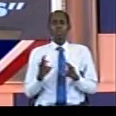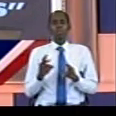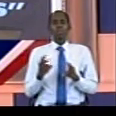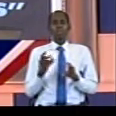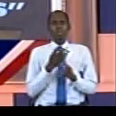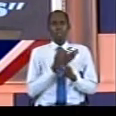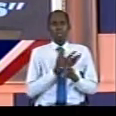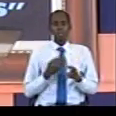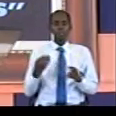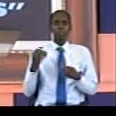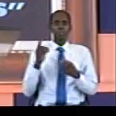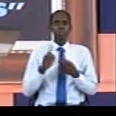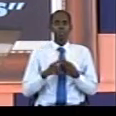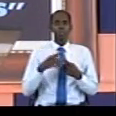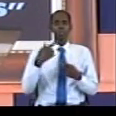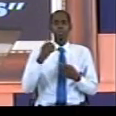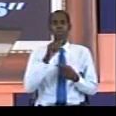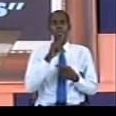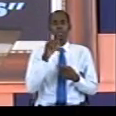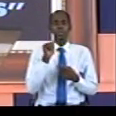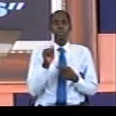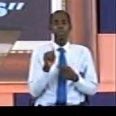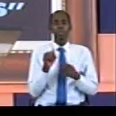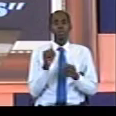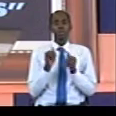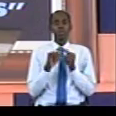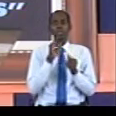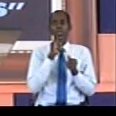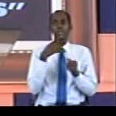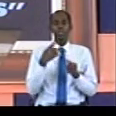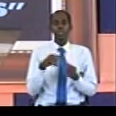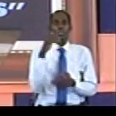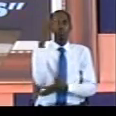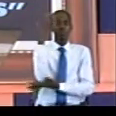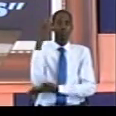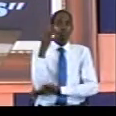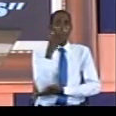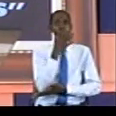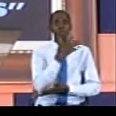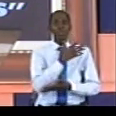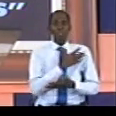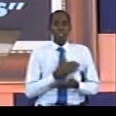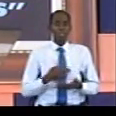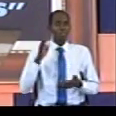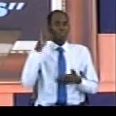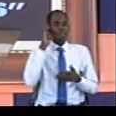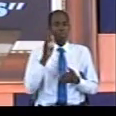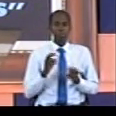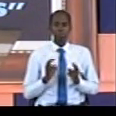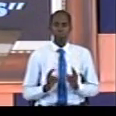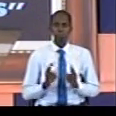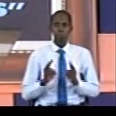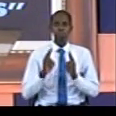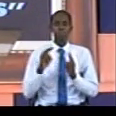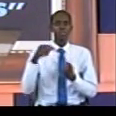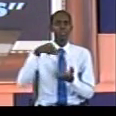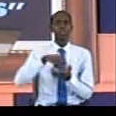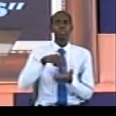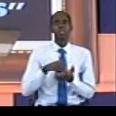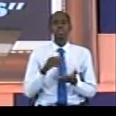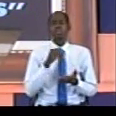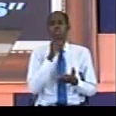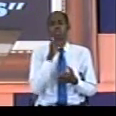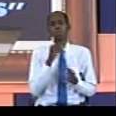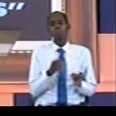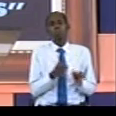unto Gaza, which is a desert. And he arose immediately. It didn't waste time. He didn't say, well, I still have this to do, I